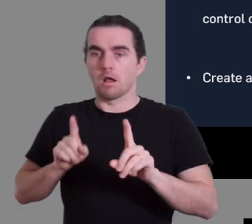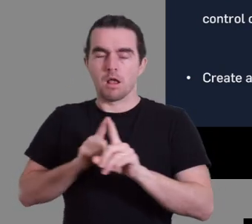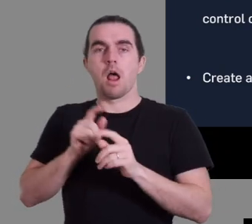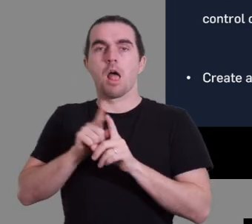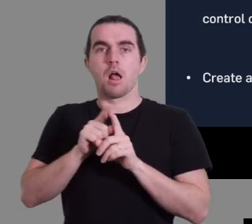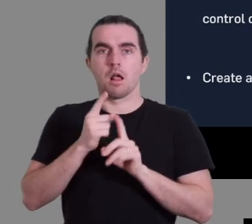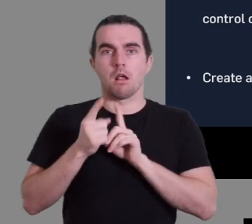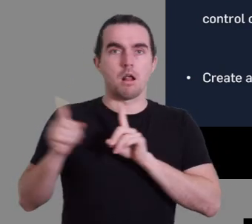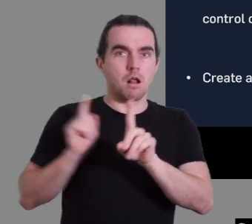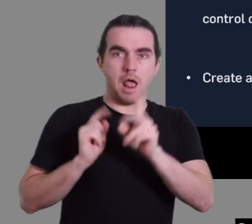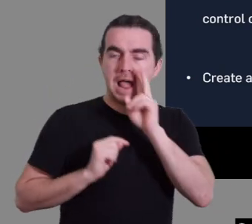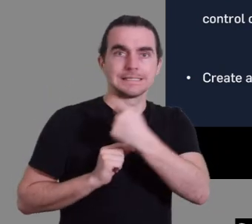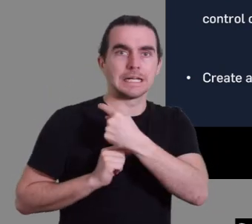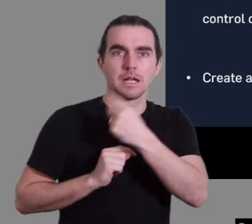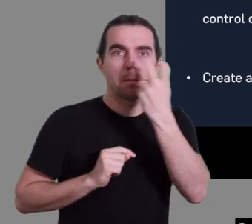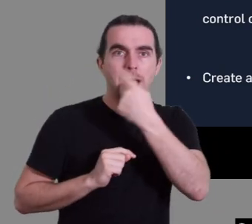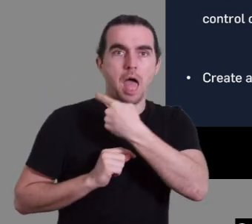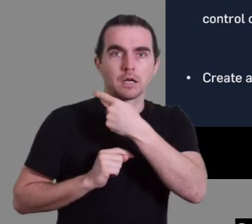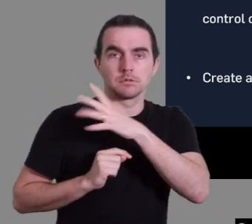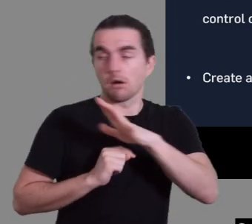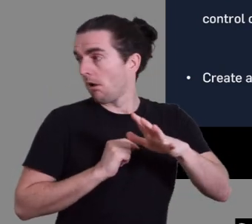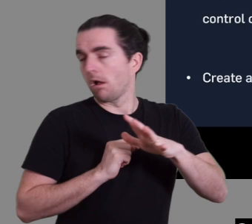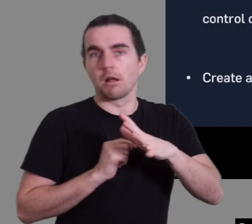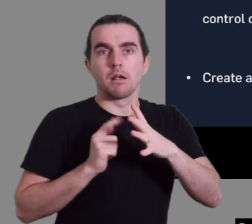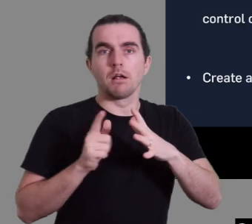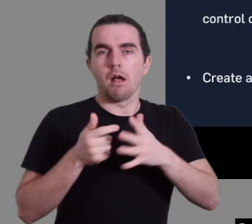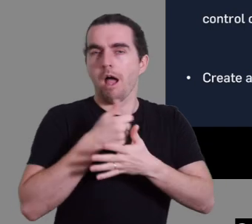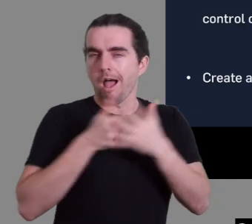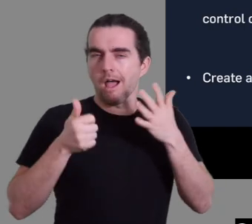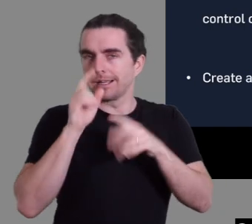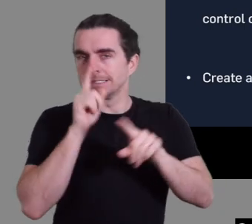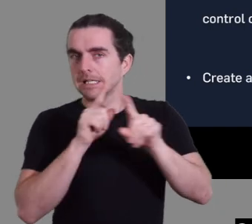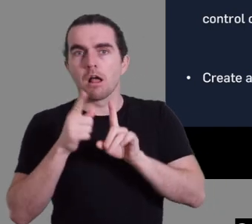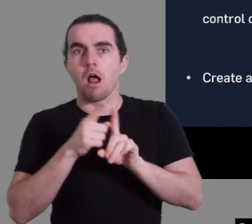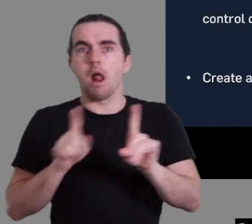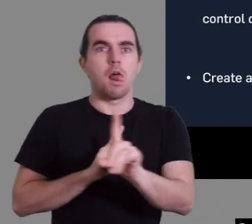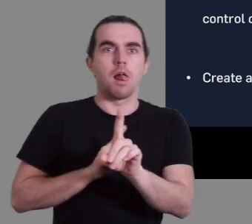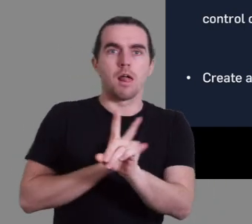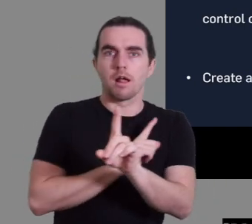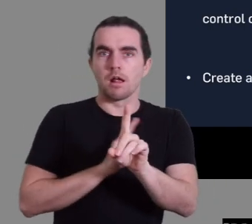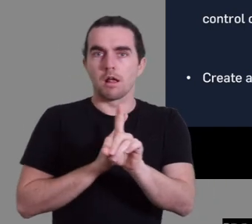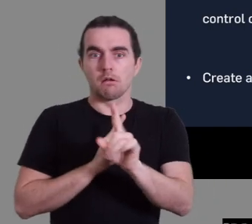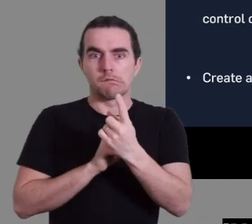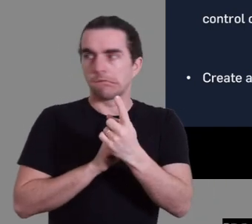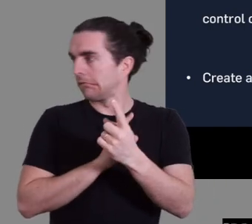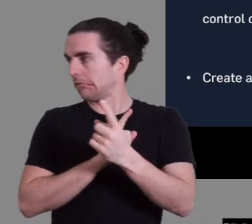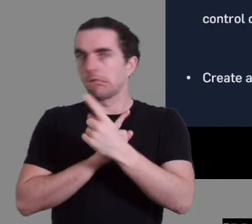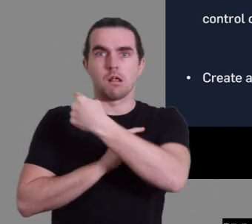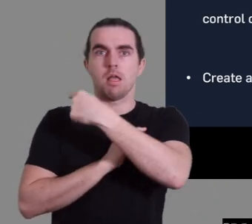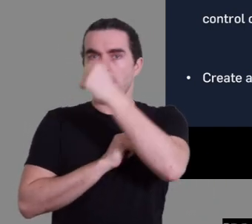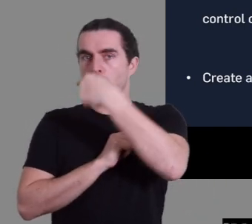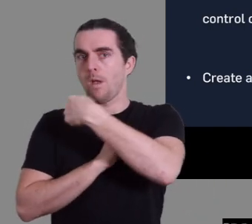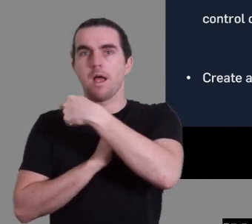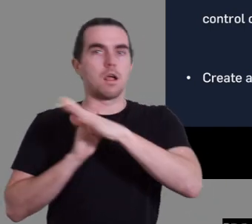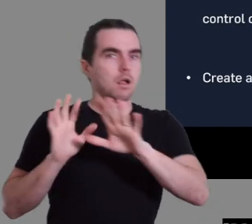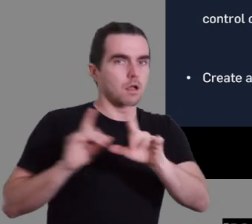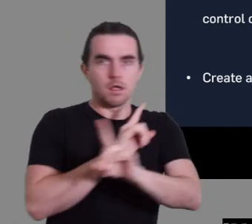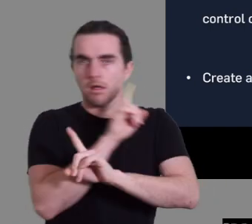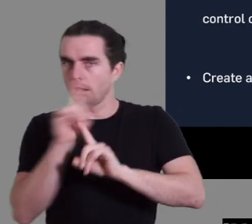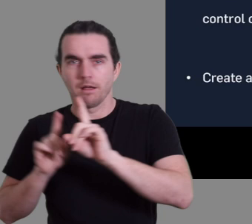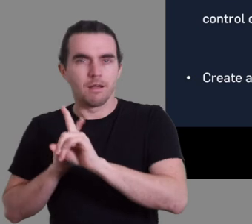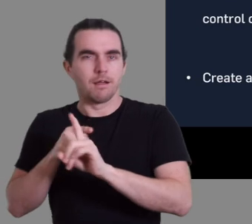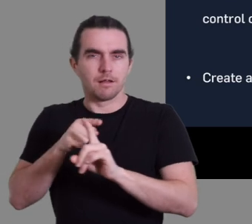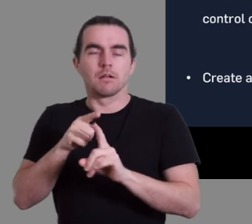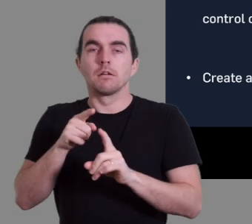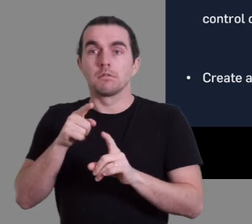run, a run across. So you start to see the regular pictures that occur. And this can be used for